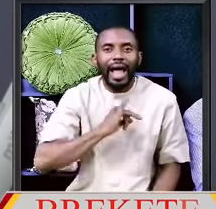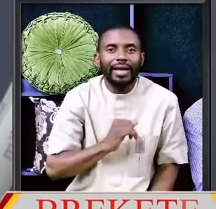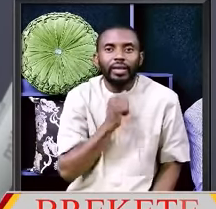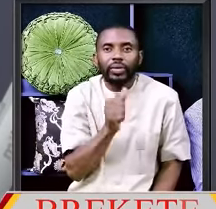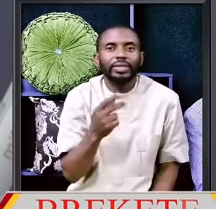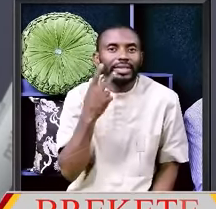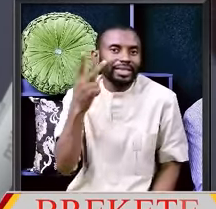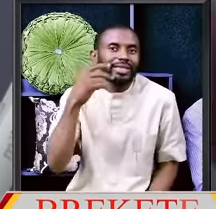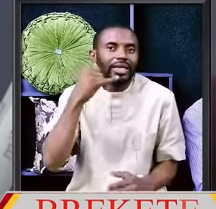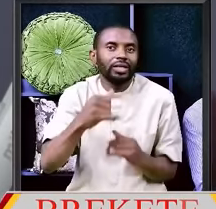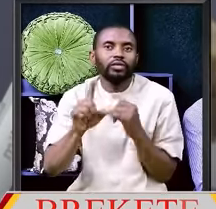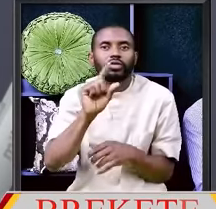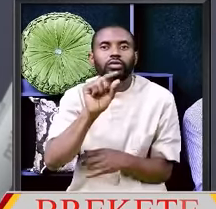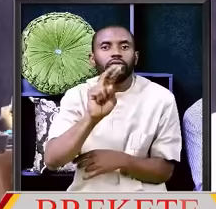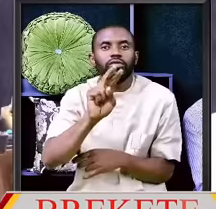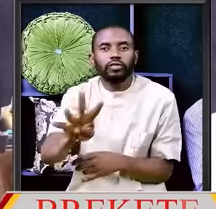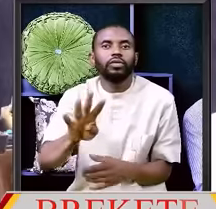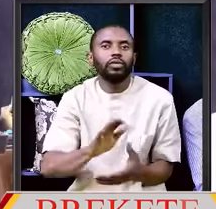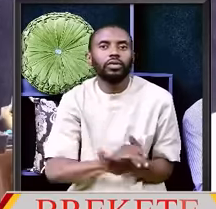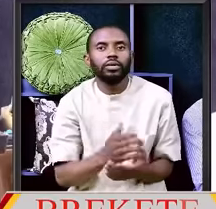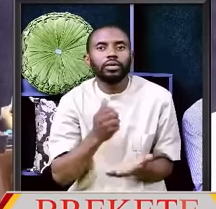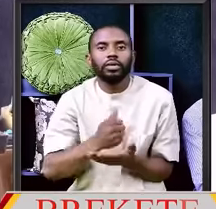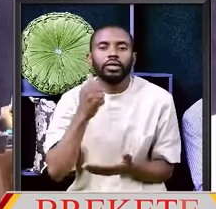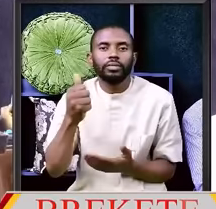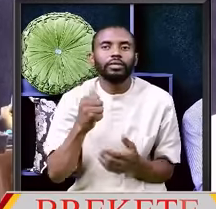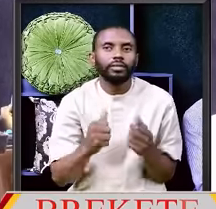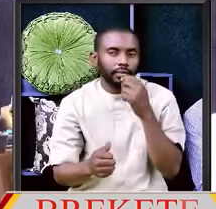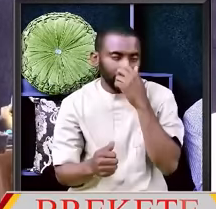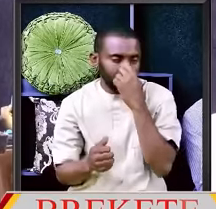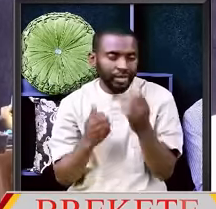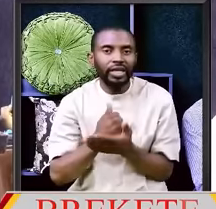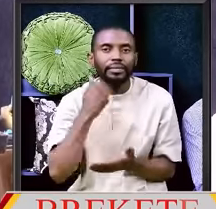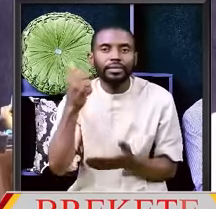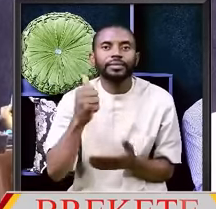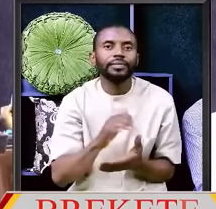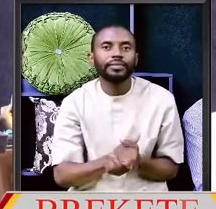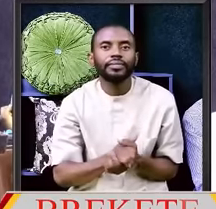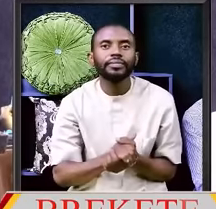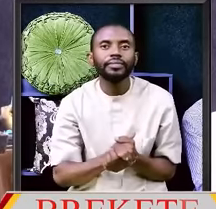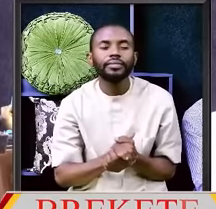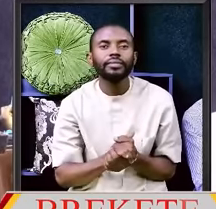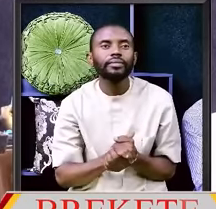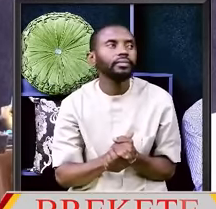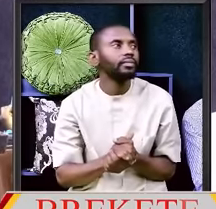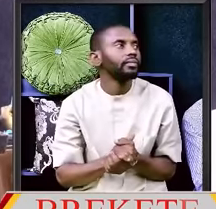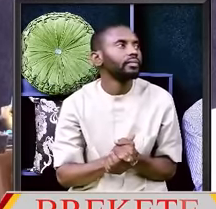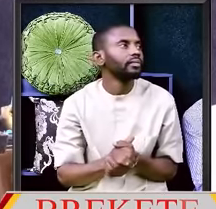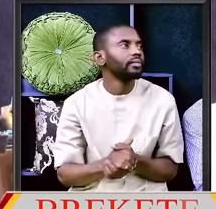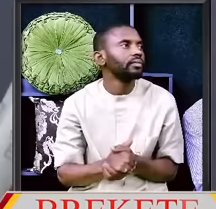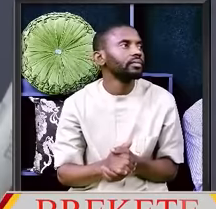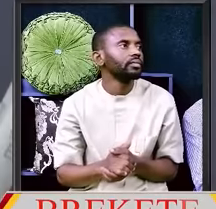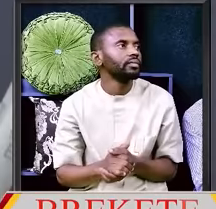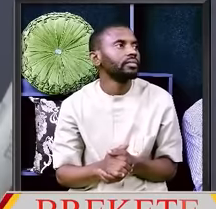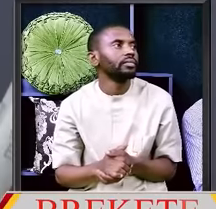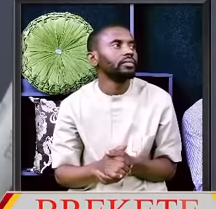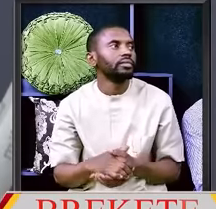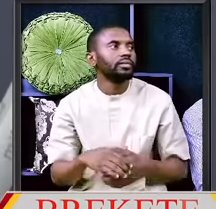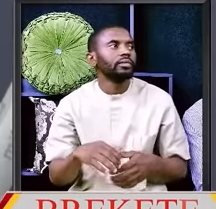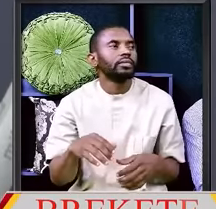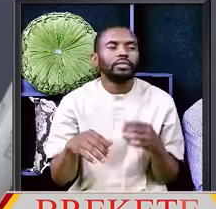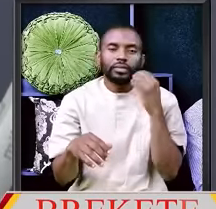may I not see the end of 2024. Amen. Amen. Amen. Amen. Answer. I'm not praying bad prayer for